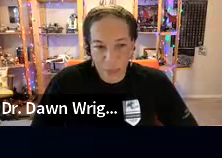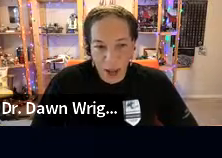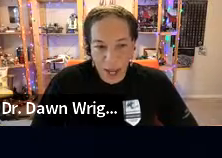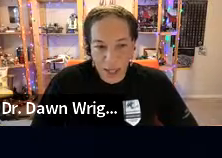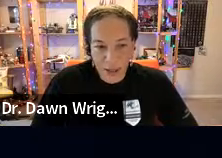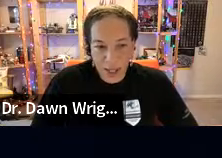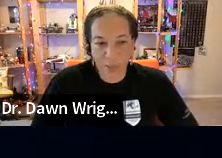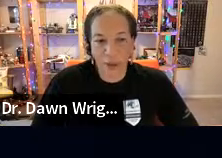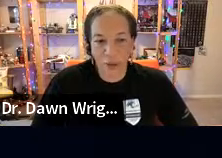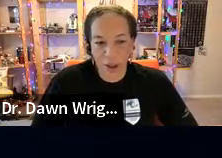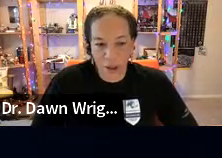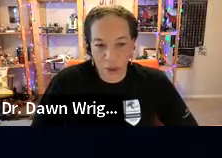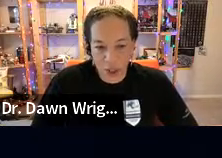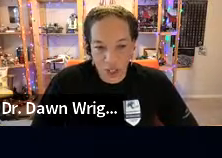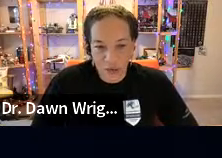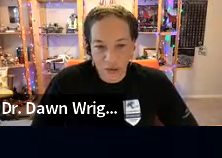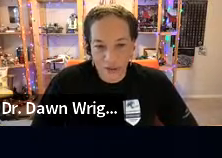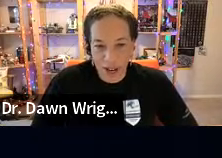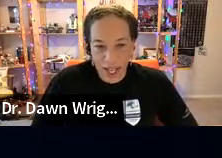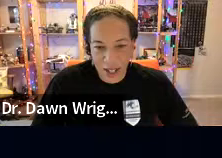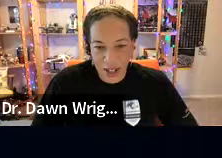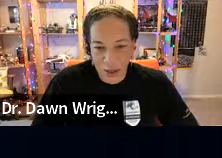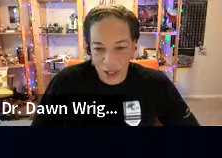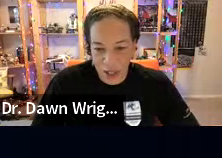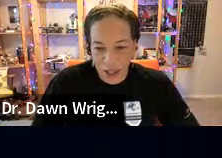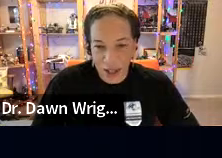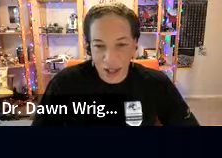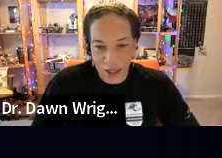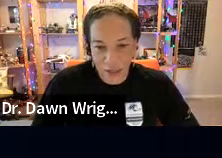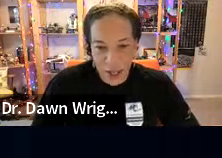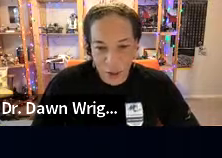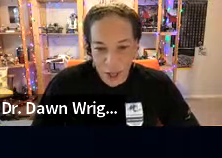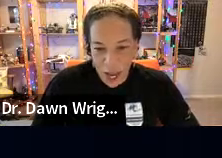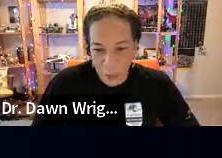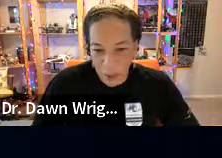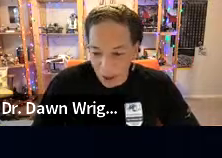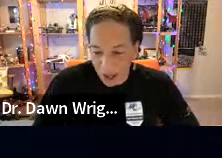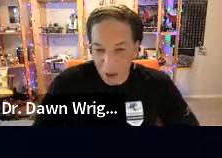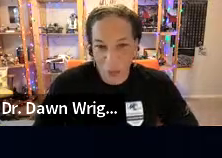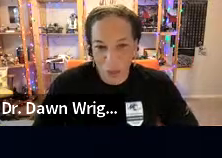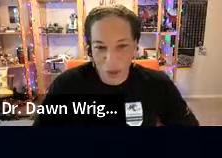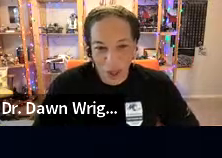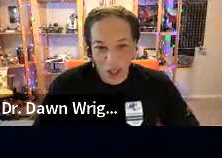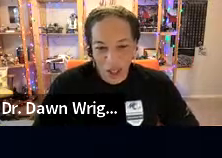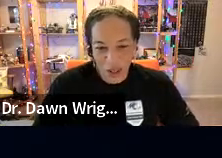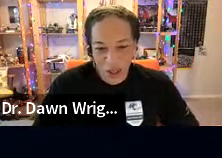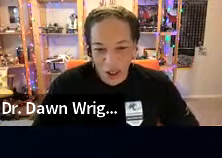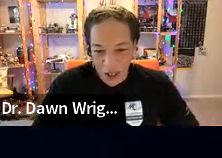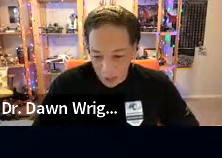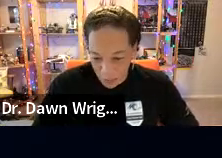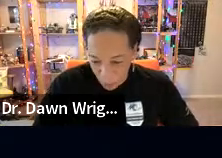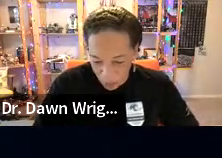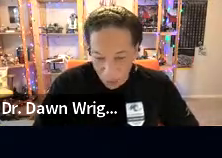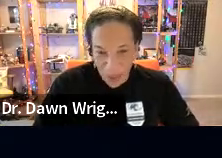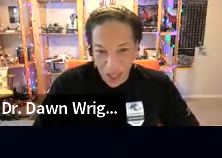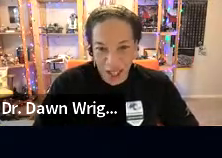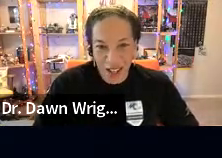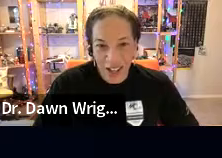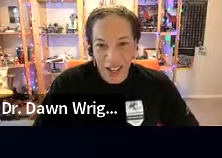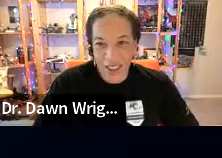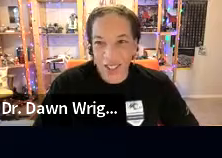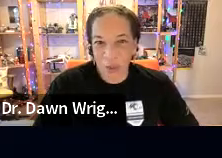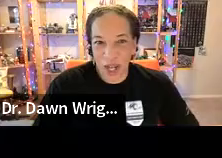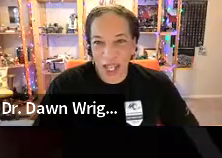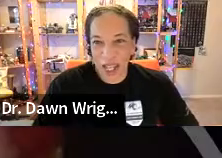They're decapods. There's some little fellow who's just run right into the video camera. I hope you saw him, poor little